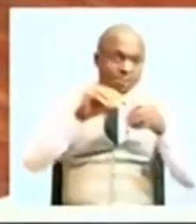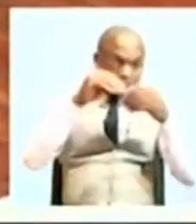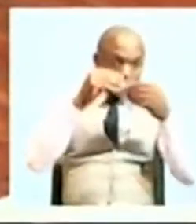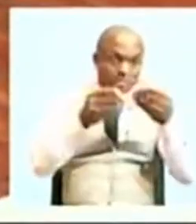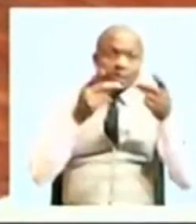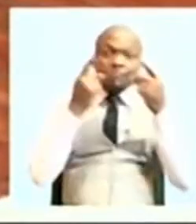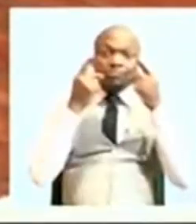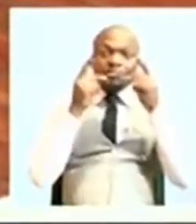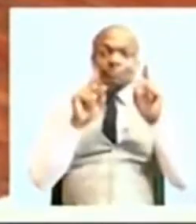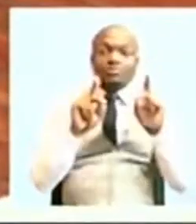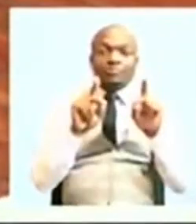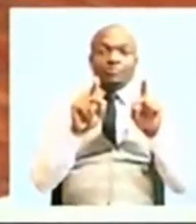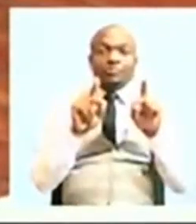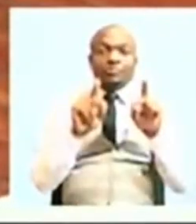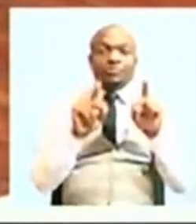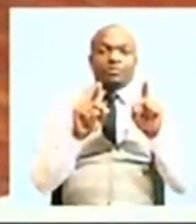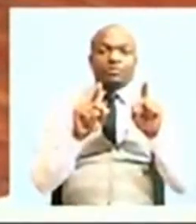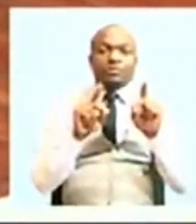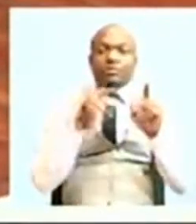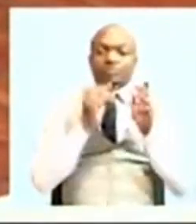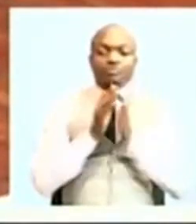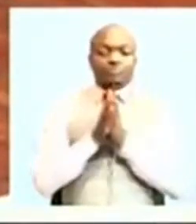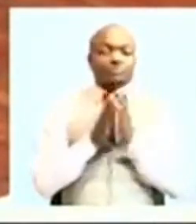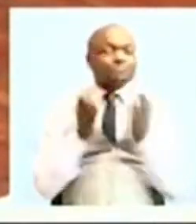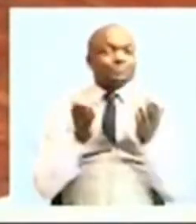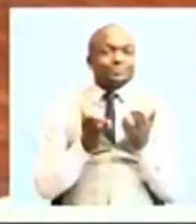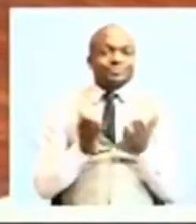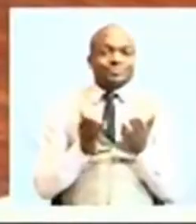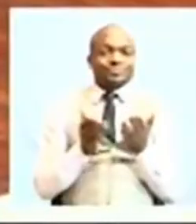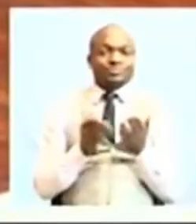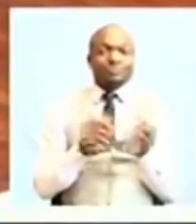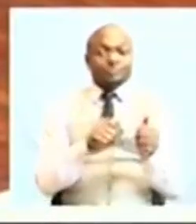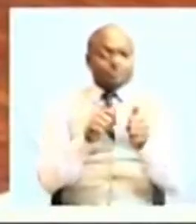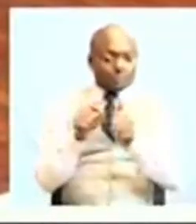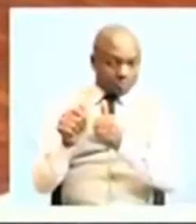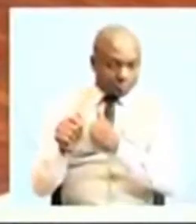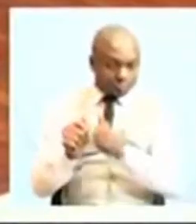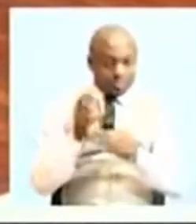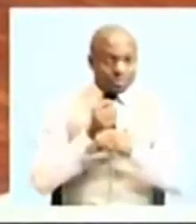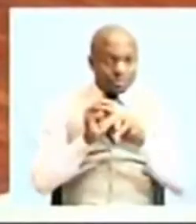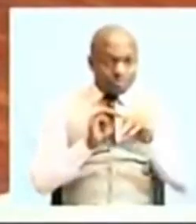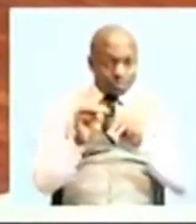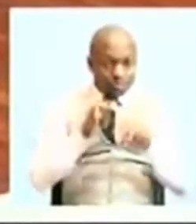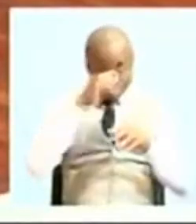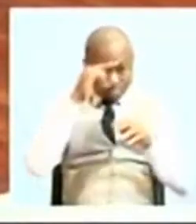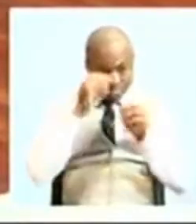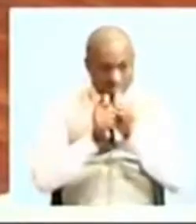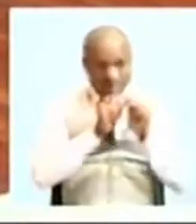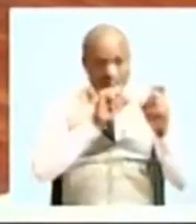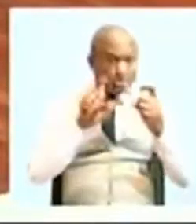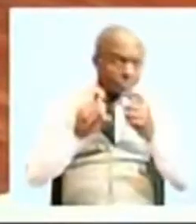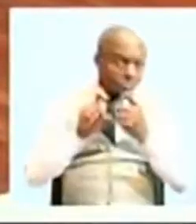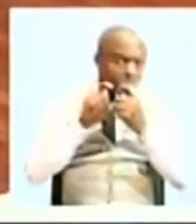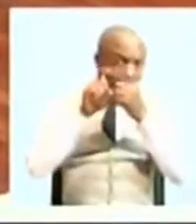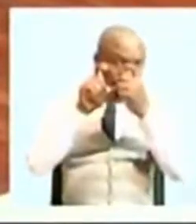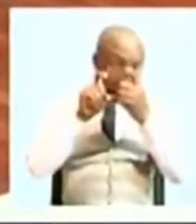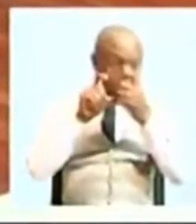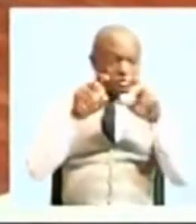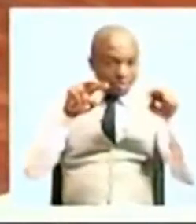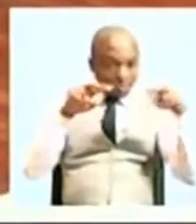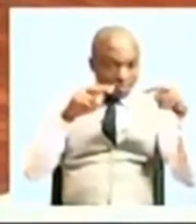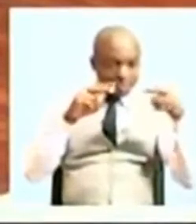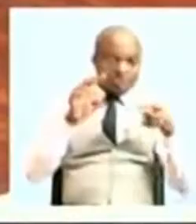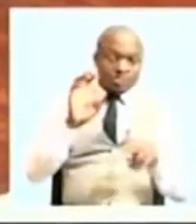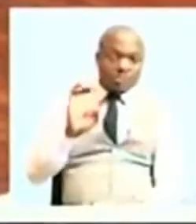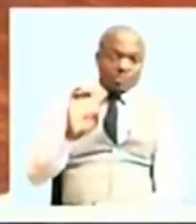the bid was non-responsive. Action taken. Management wishes to state that due to the challenges experienced on the EGP system by